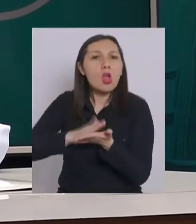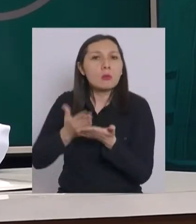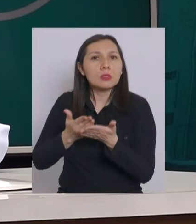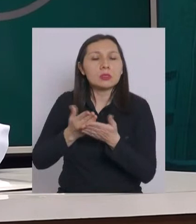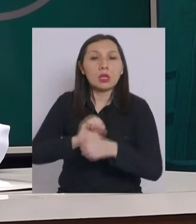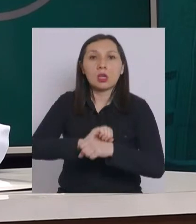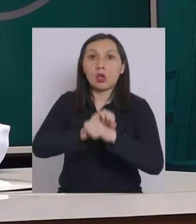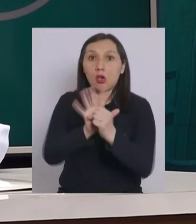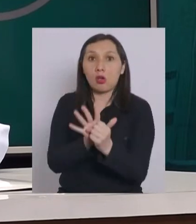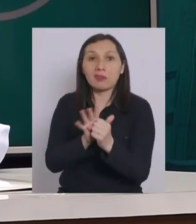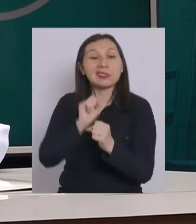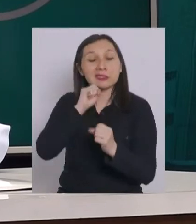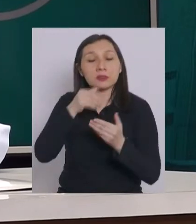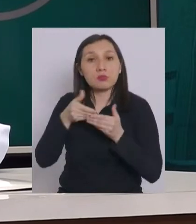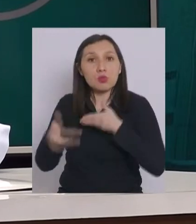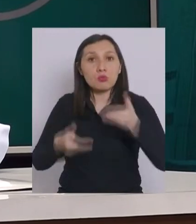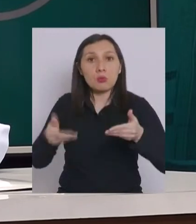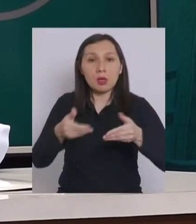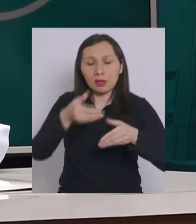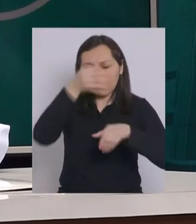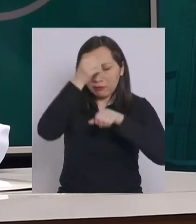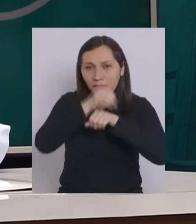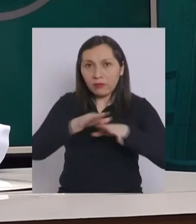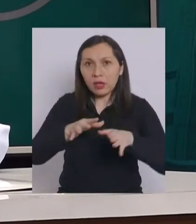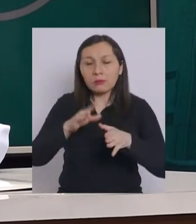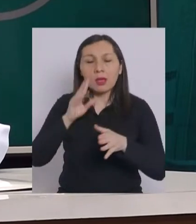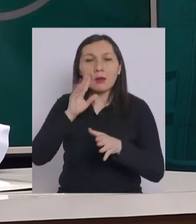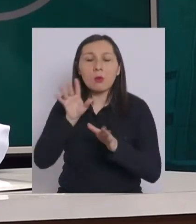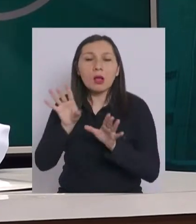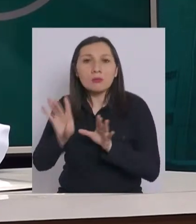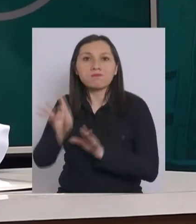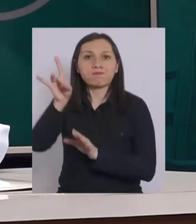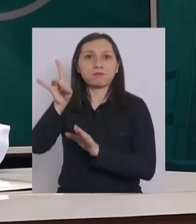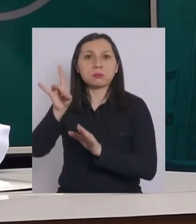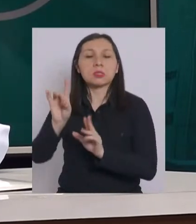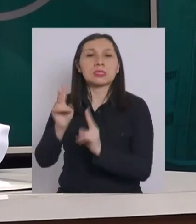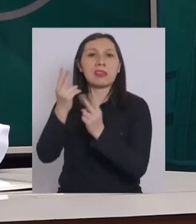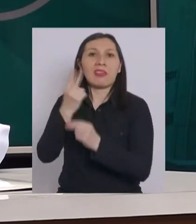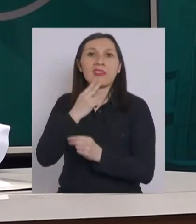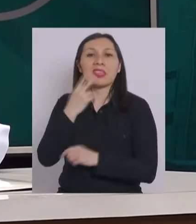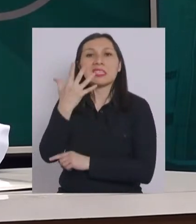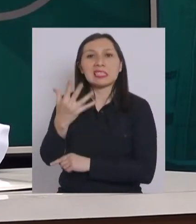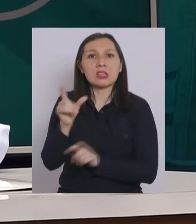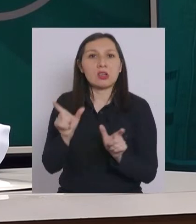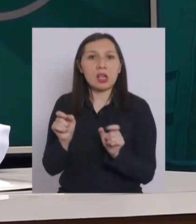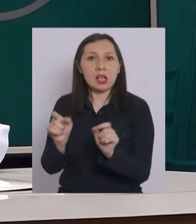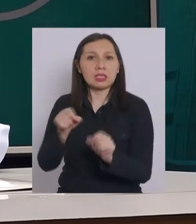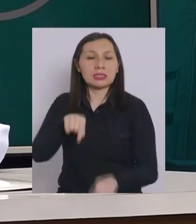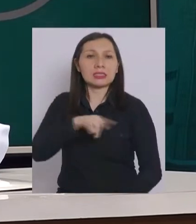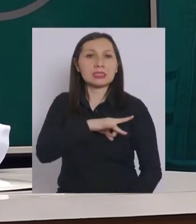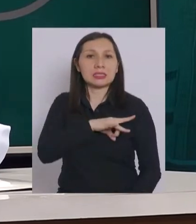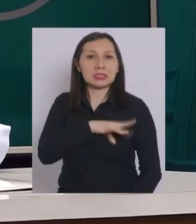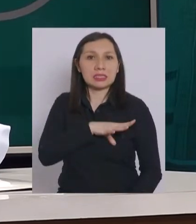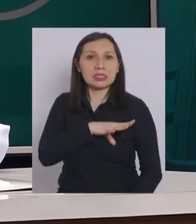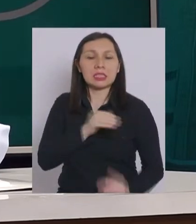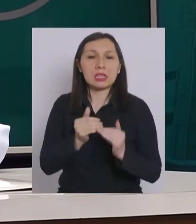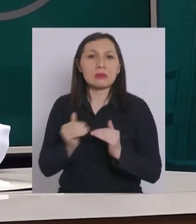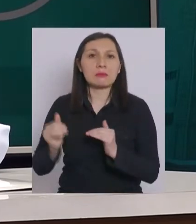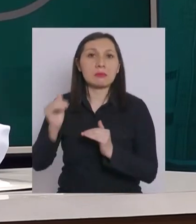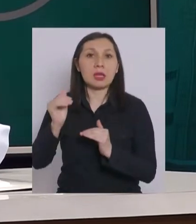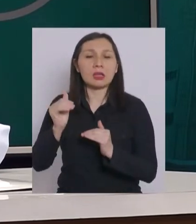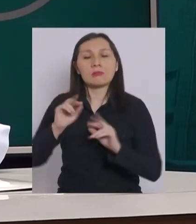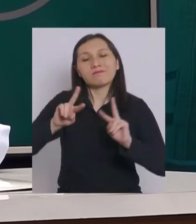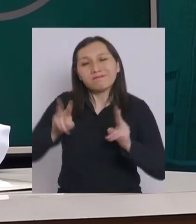in Lancet Oncology, which estimates the impact of COVID-19 and the pandemic in the diagnosis and survival